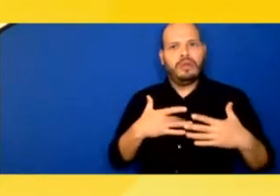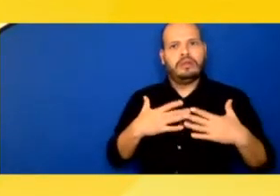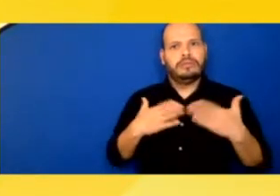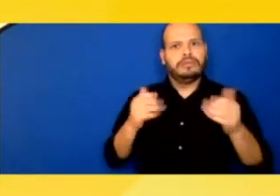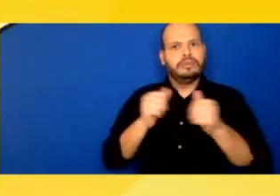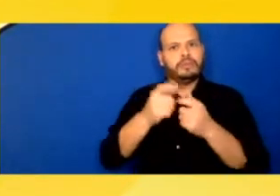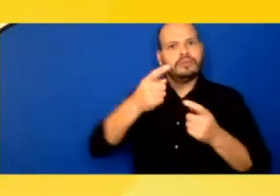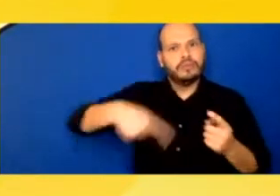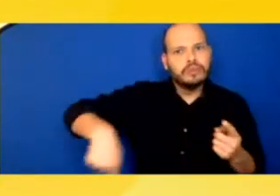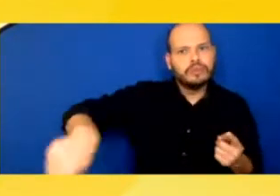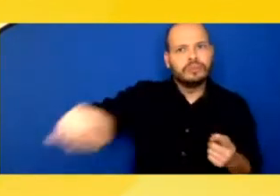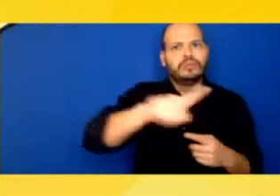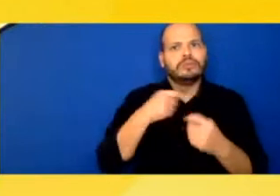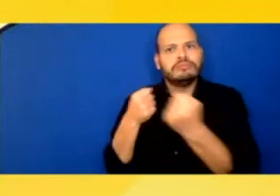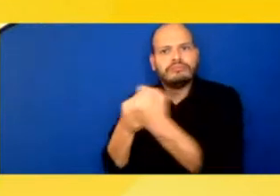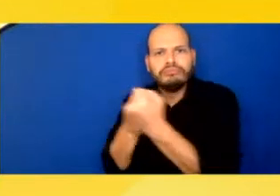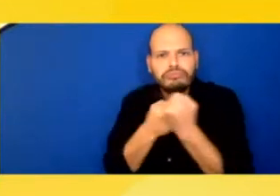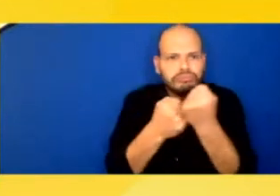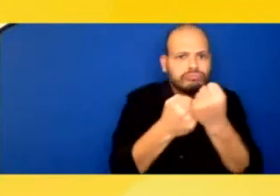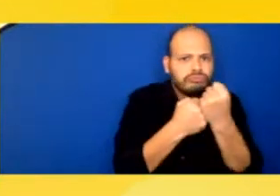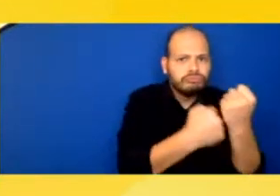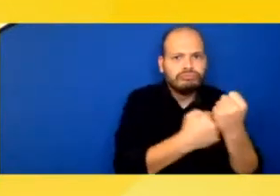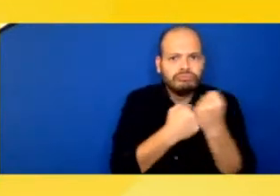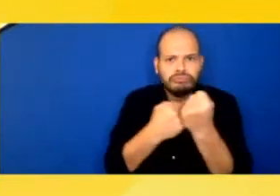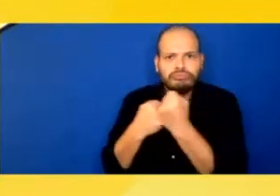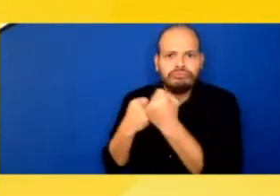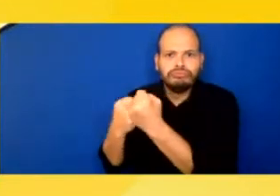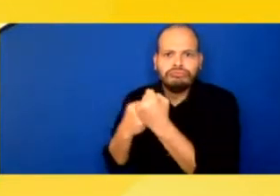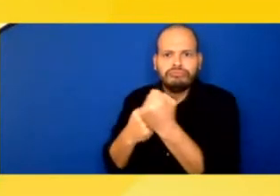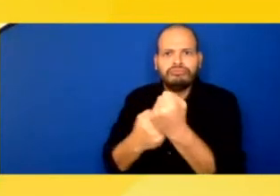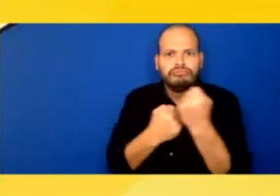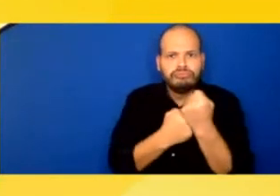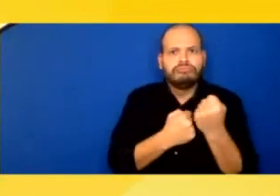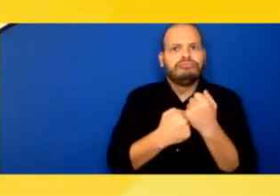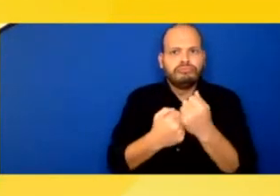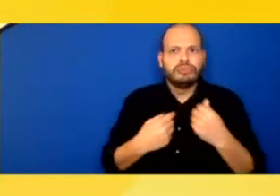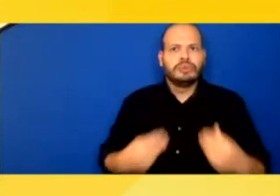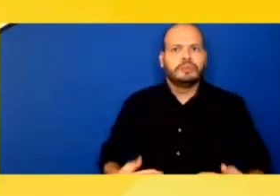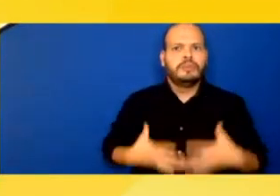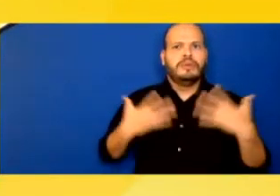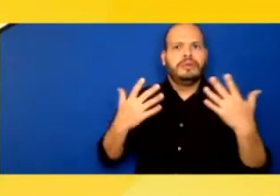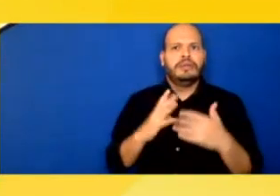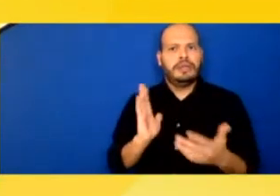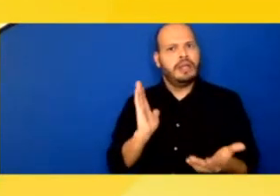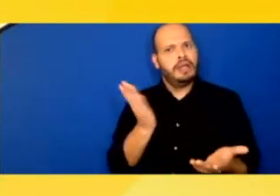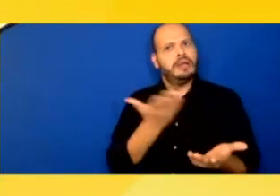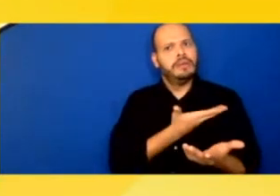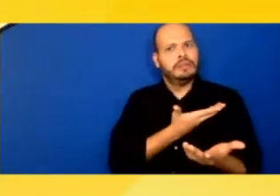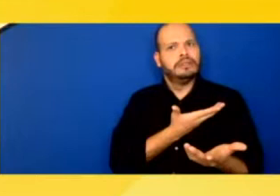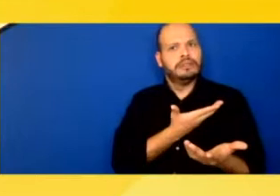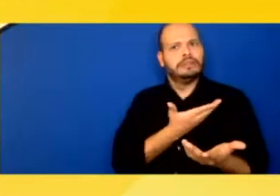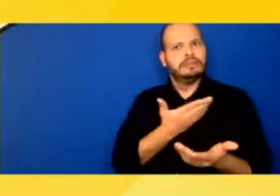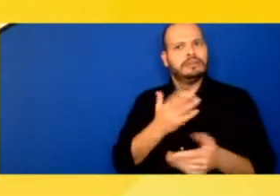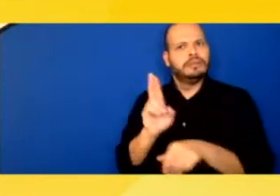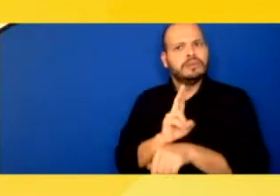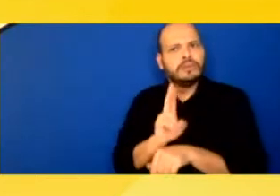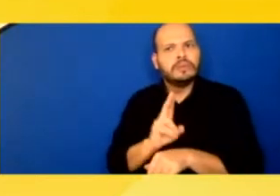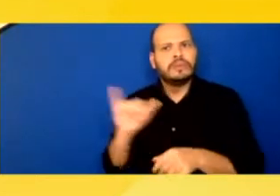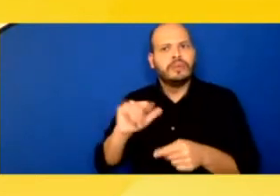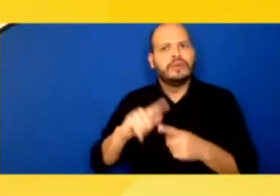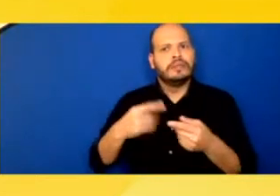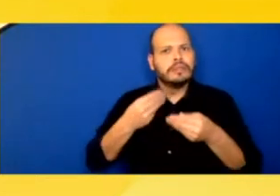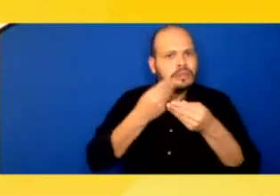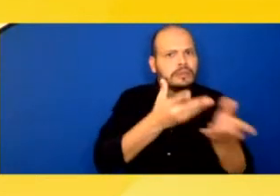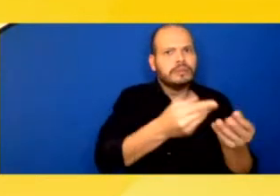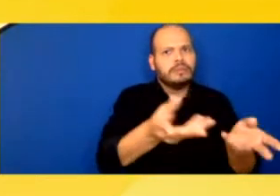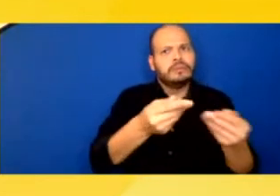grant us prosperity, yet use us to alleviate others in their times of adversity. We pray for empathy, the ability